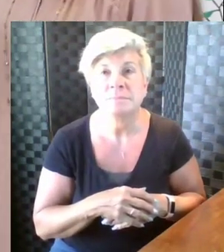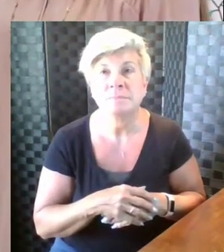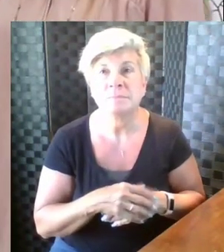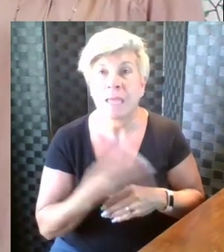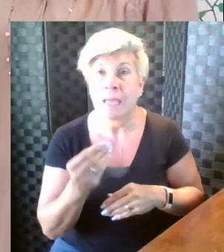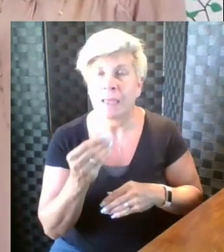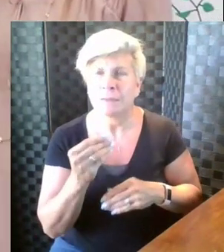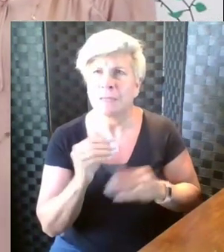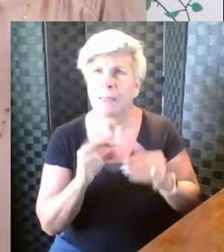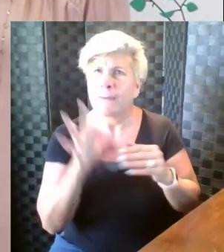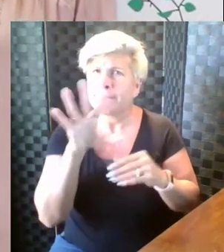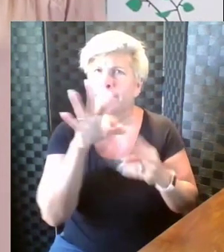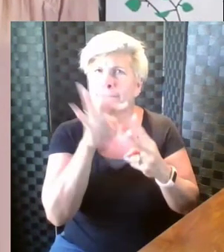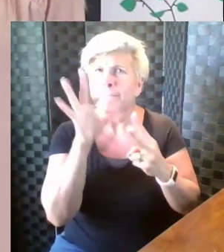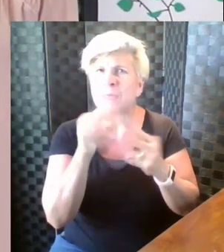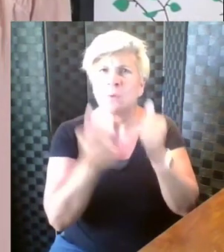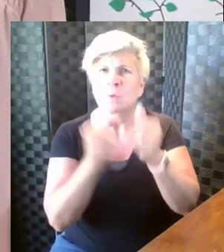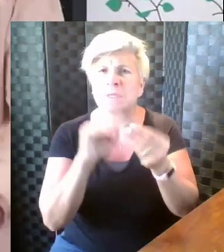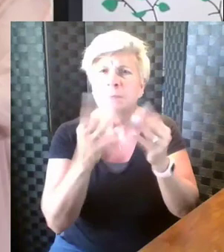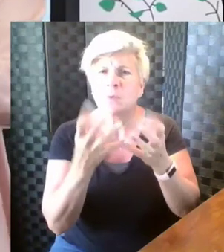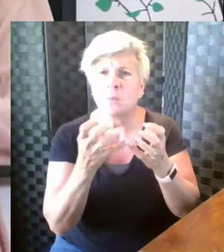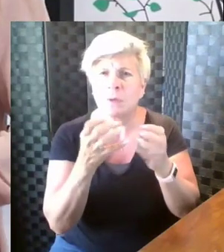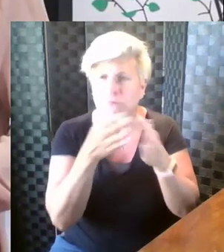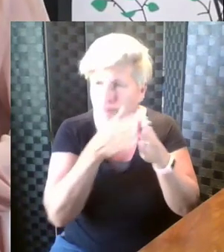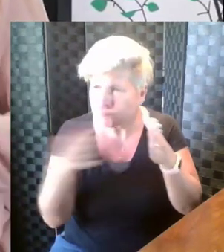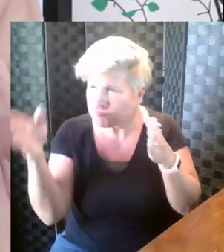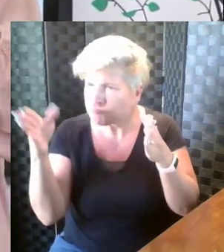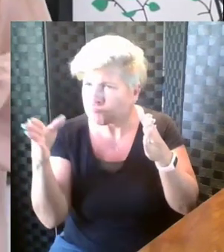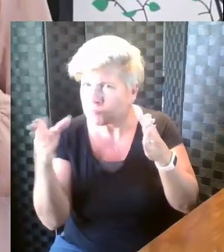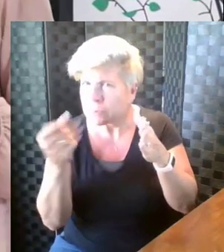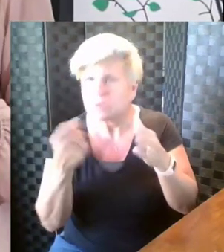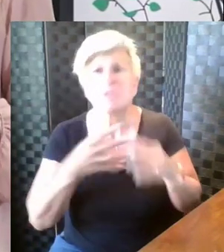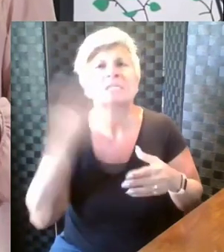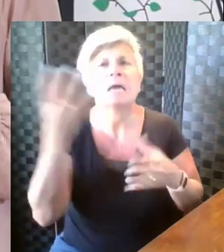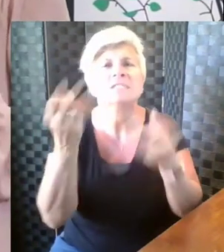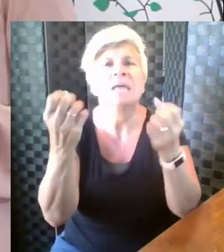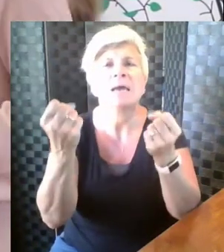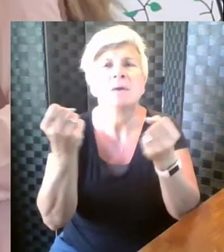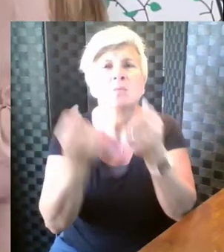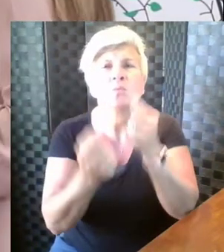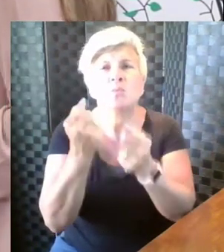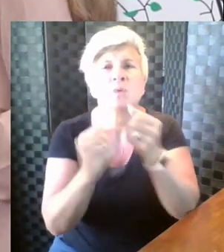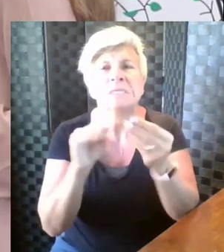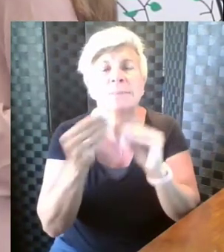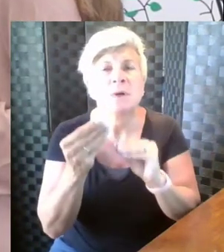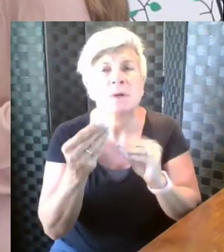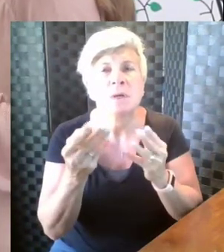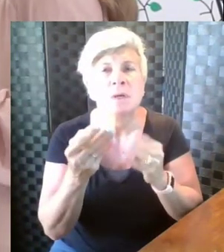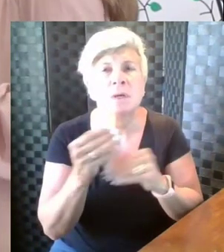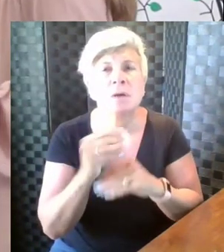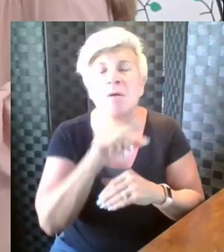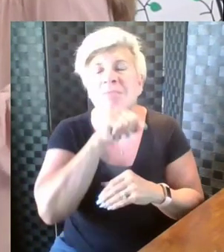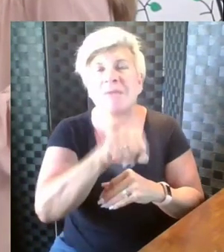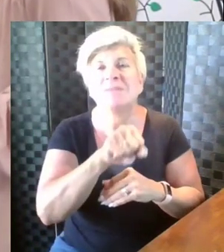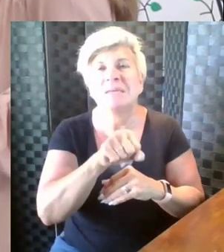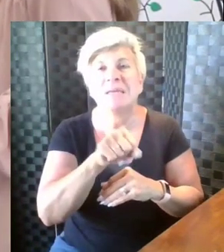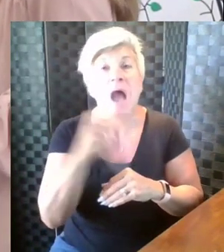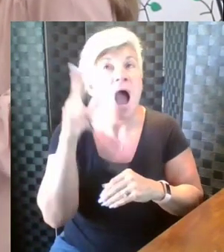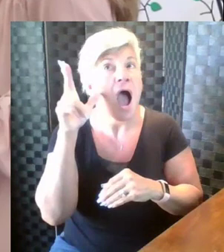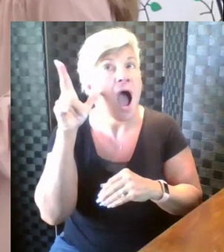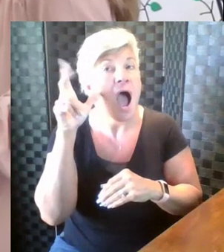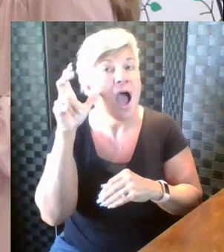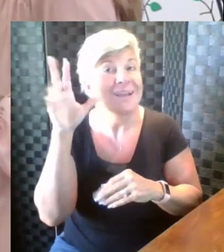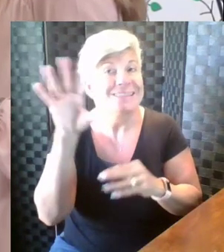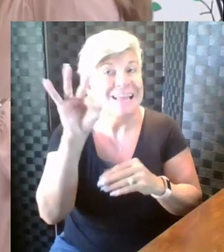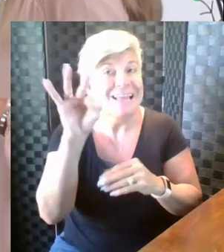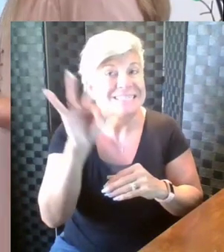And let's pick a greater group. All right, so you think of a number and shout one out, and I'll take, oh, I already heard one. Love it. I heard 19.